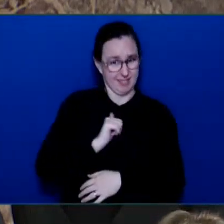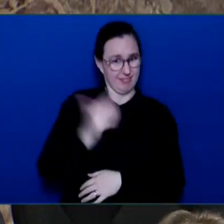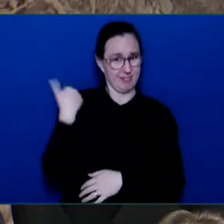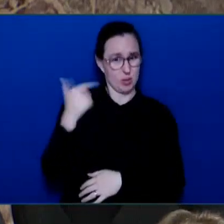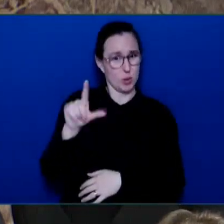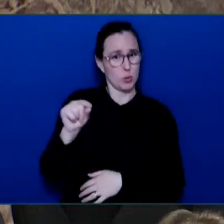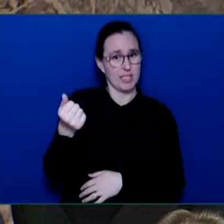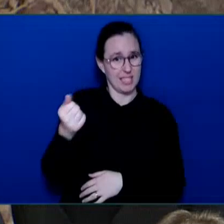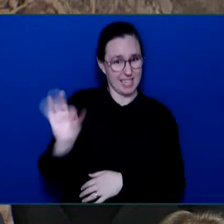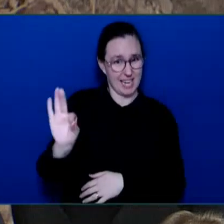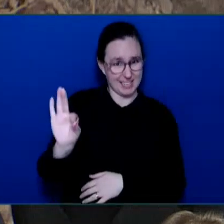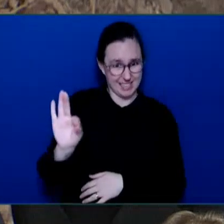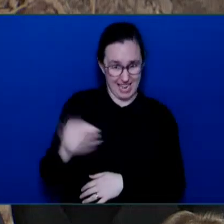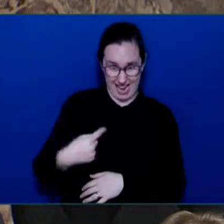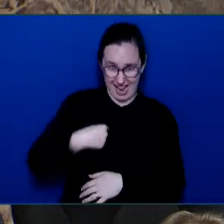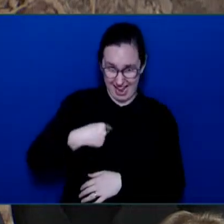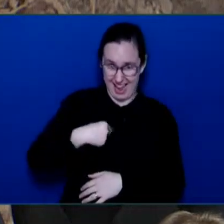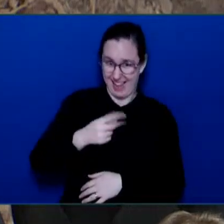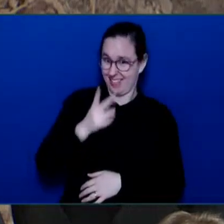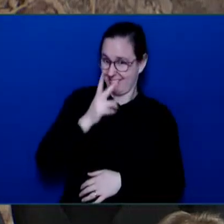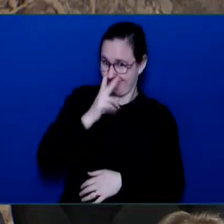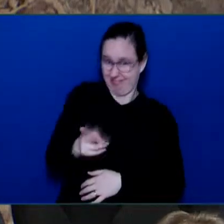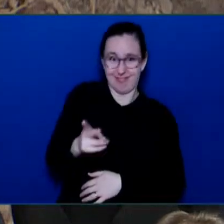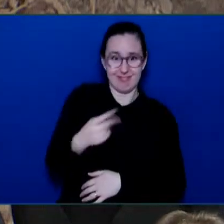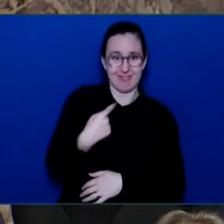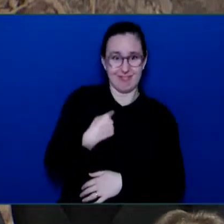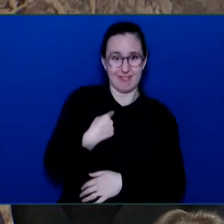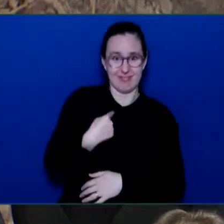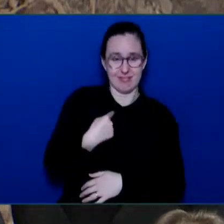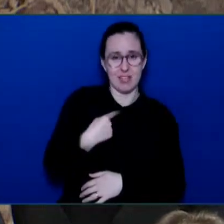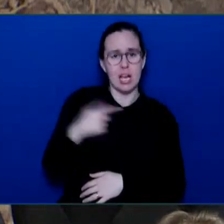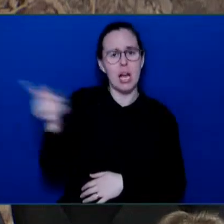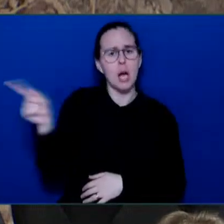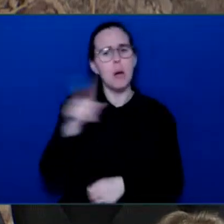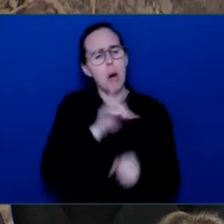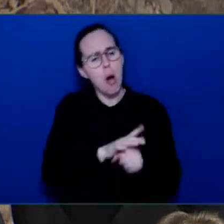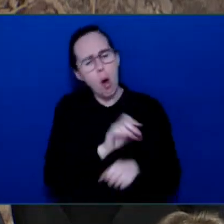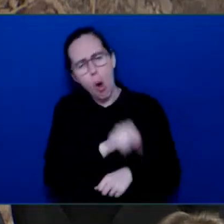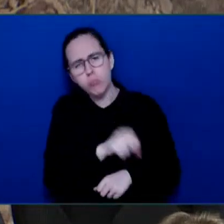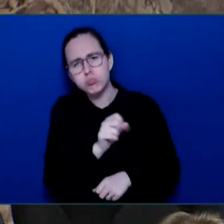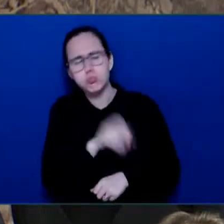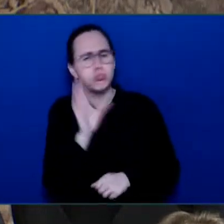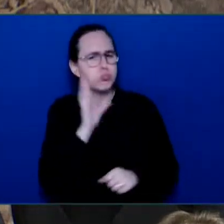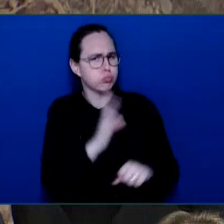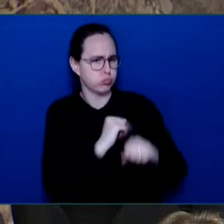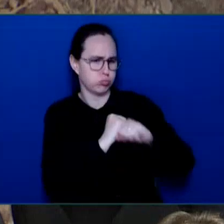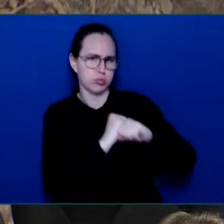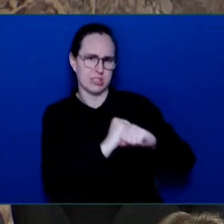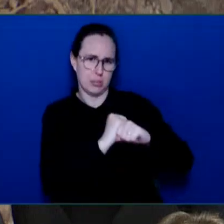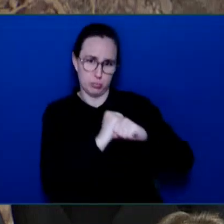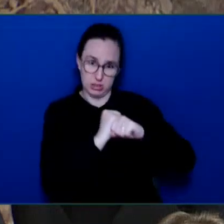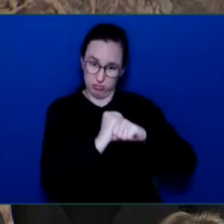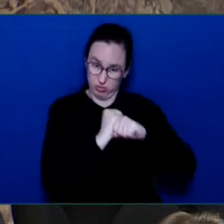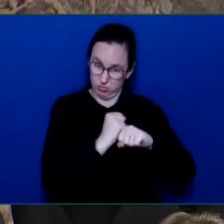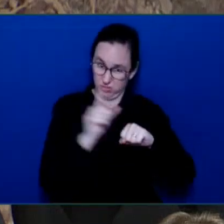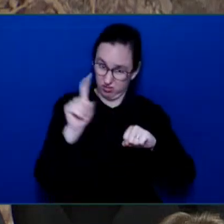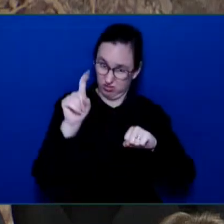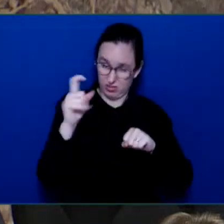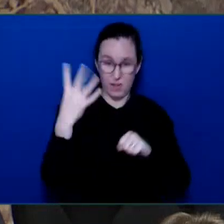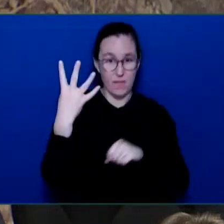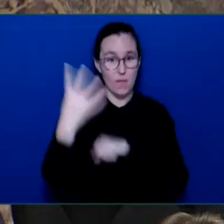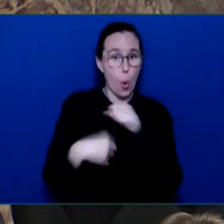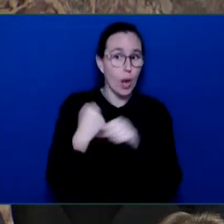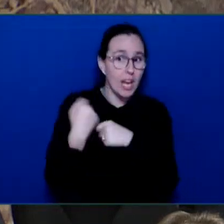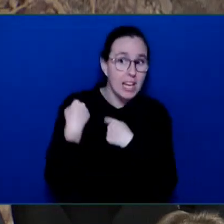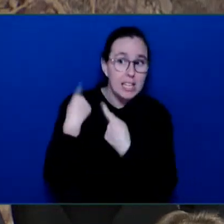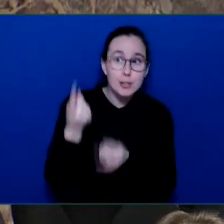Yet, despite his promise 4 years ago, nothing has changed. Mr. Speaker, will the Premier explain to farmers today why he's taken virtually no